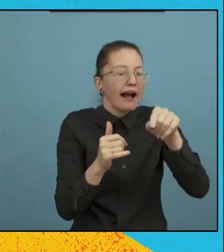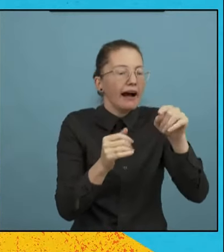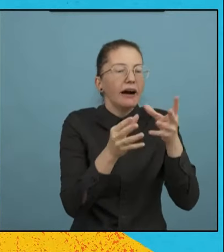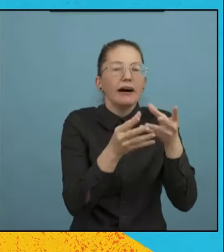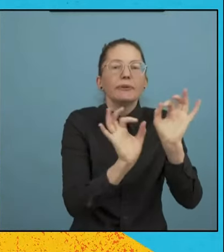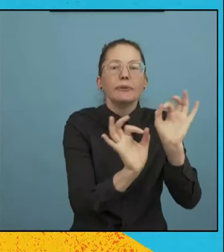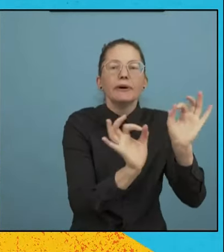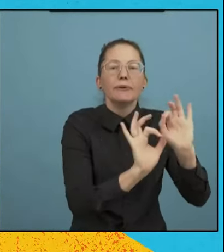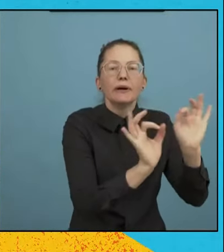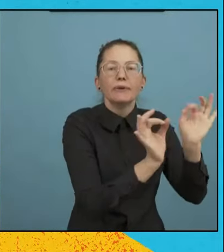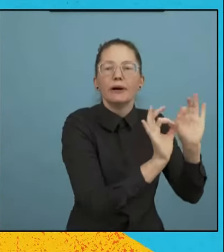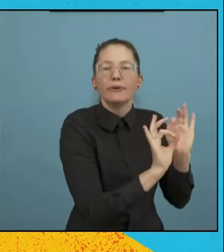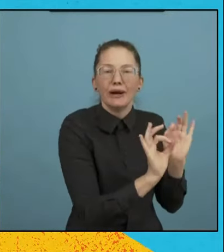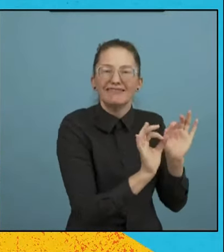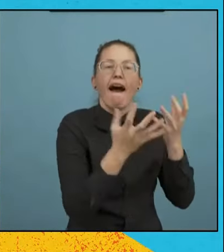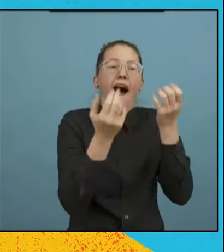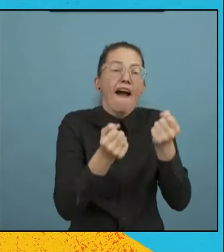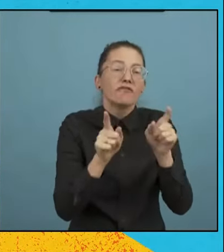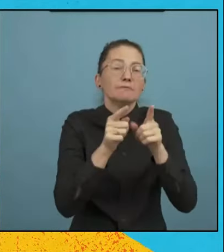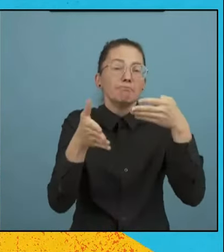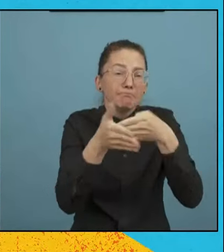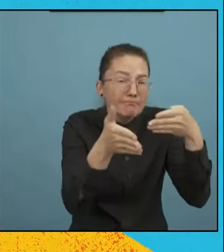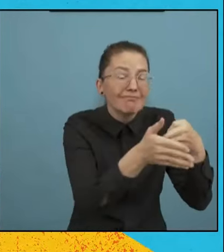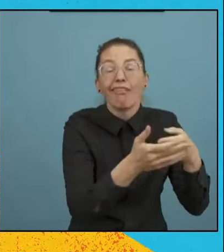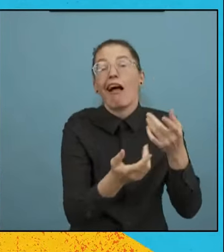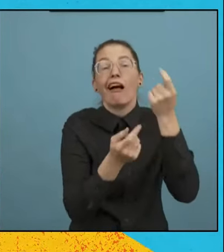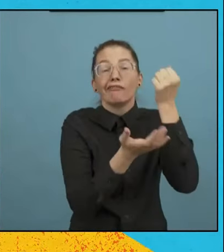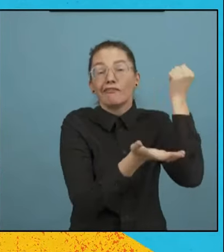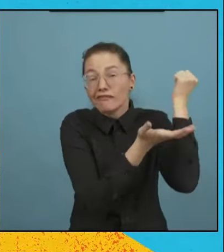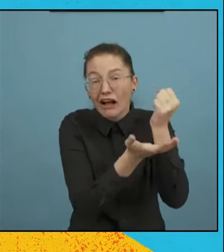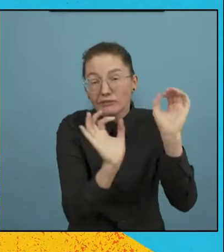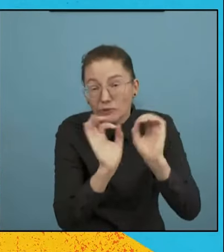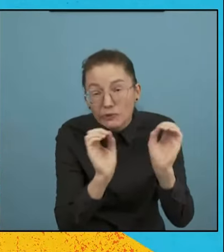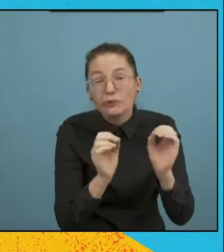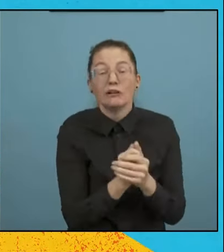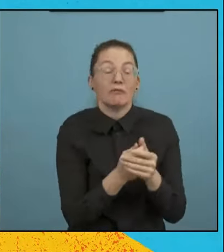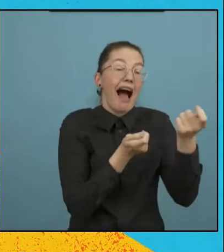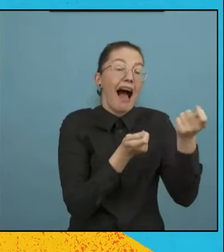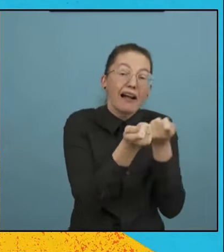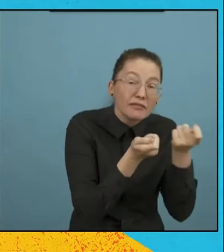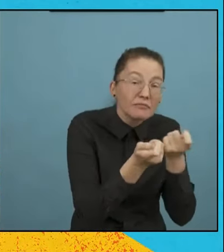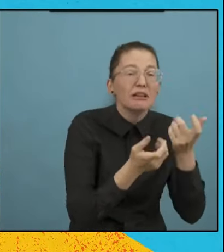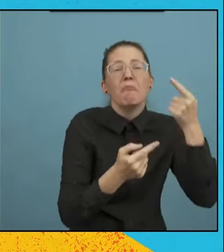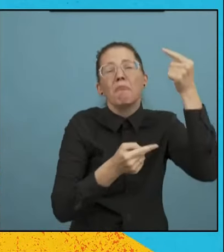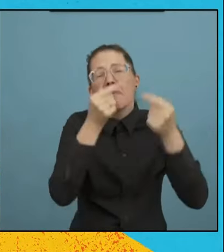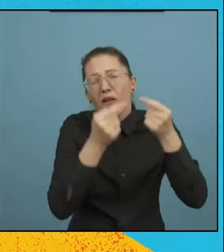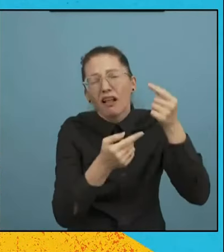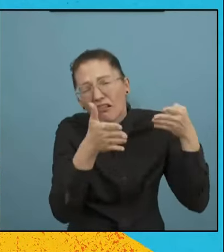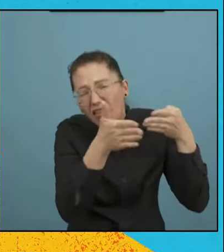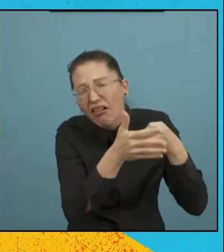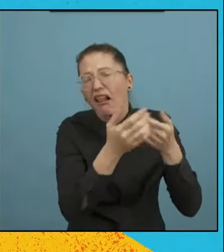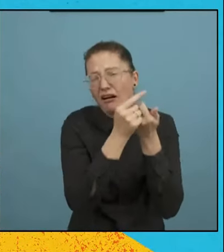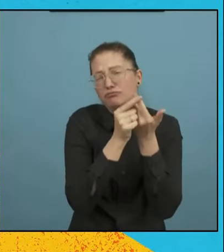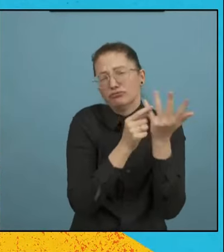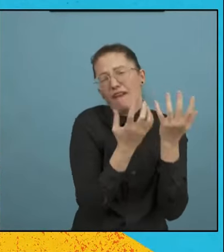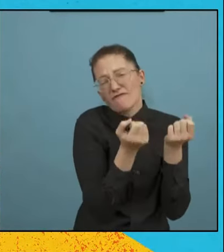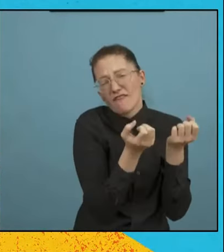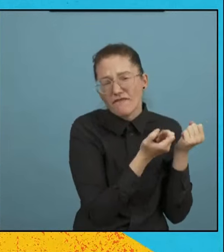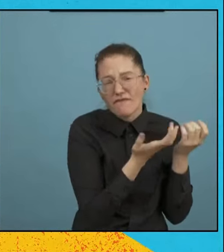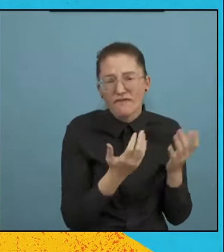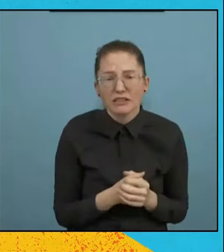where children was preferred to the UN Security Councils, who have shared their experience of living in conflict